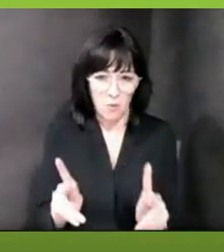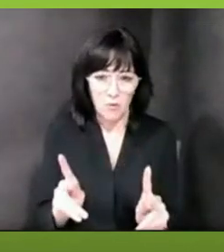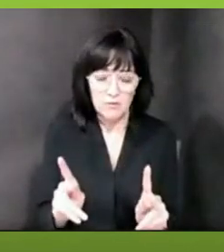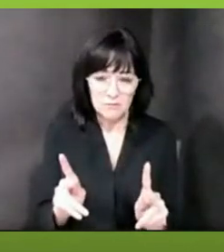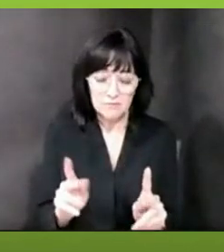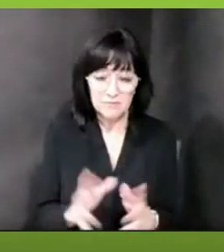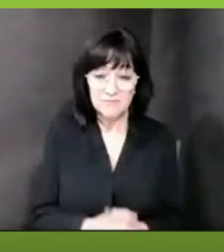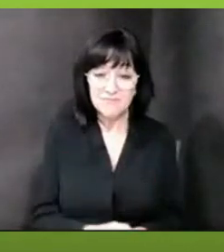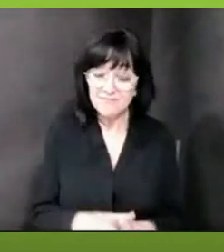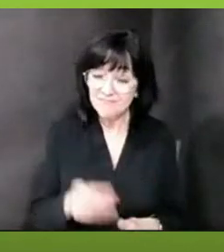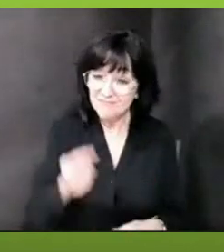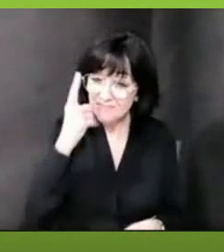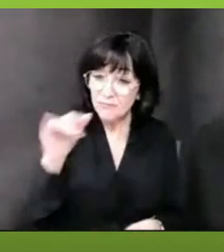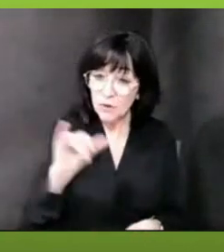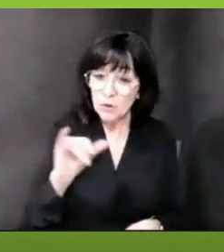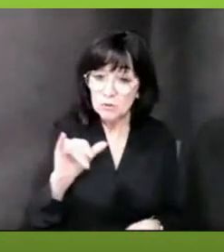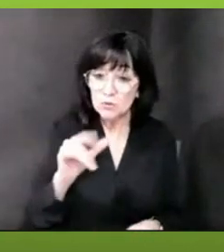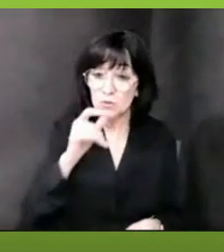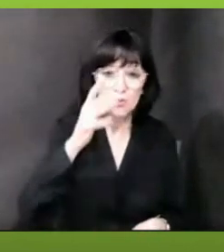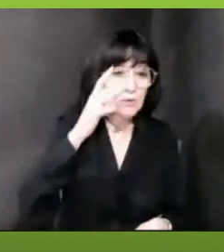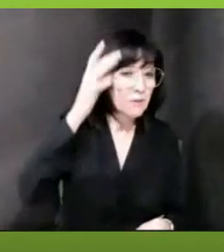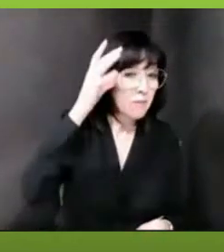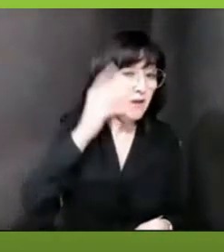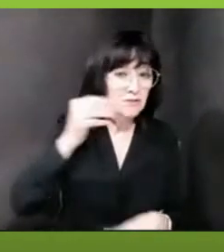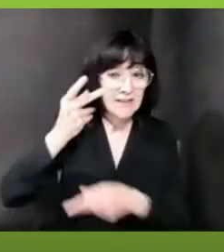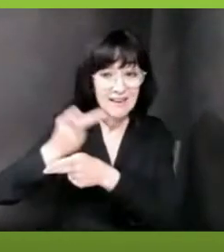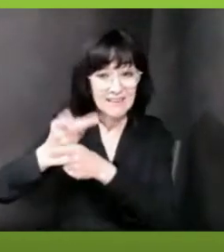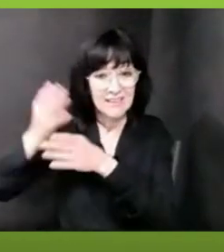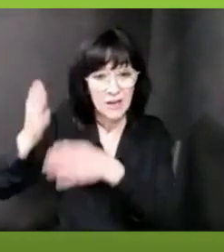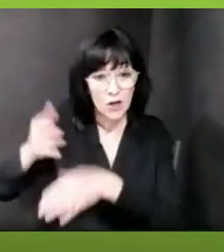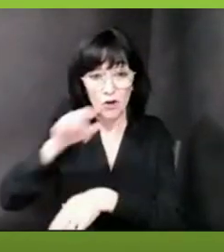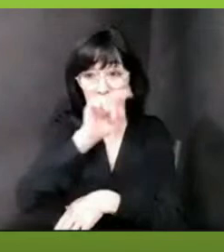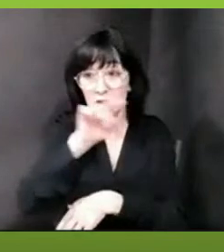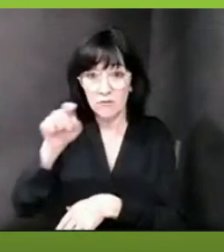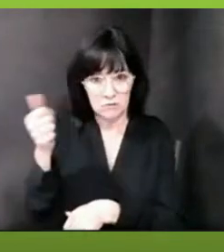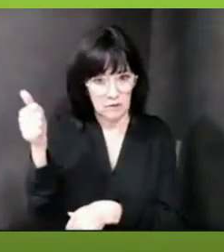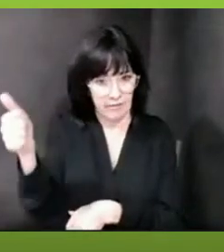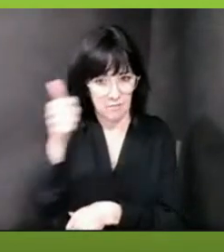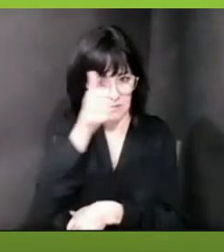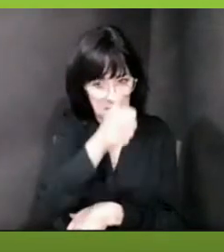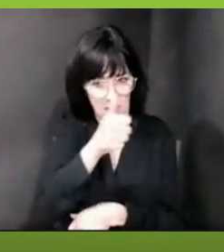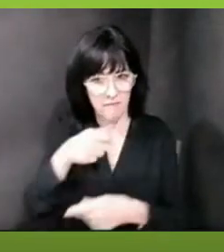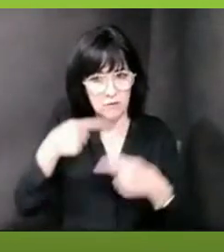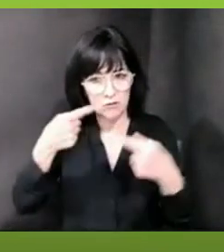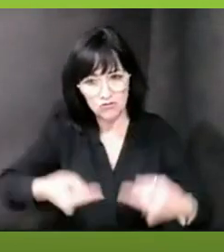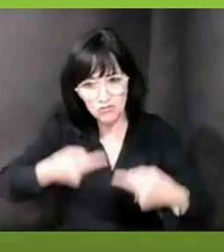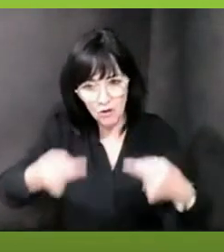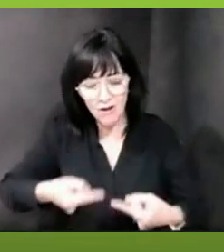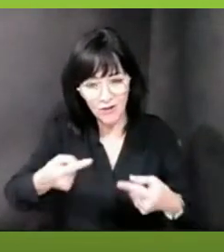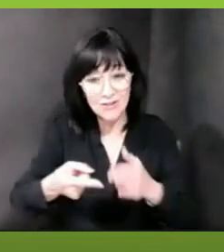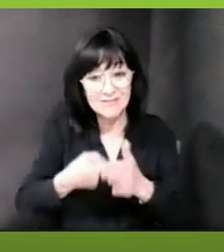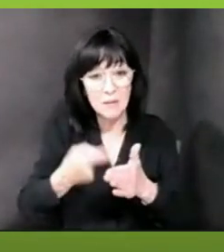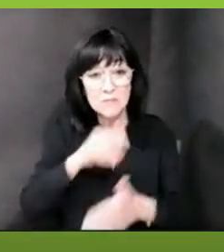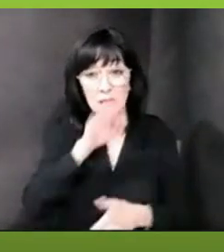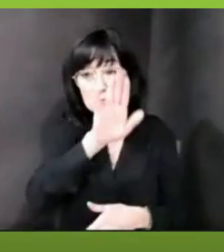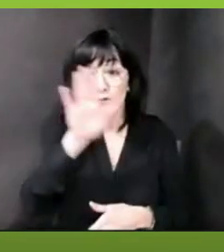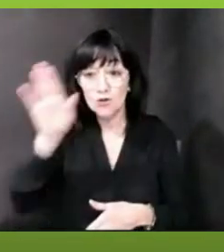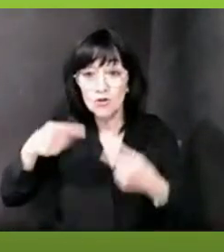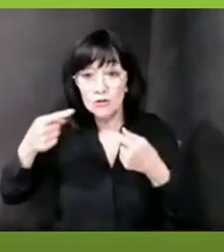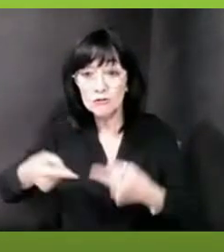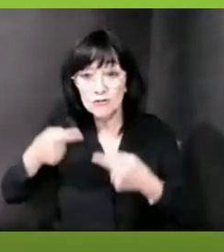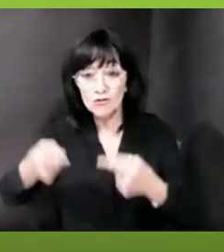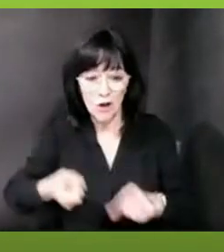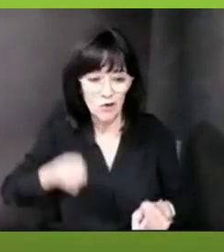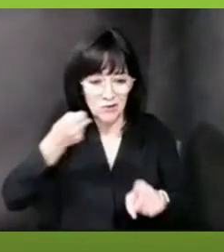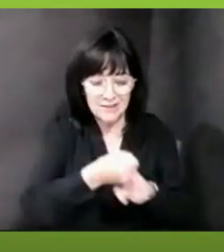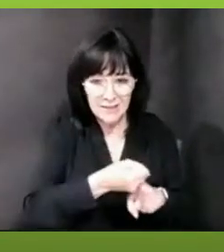of themselves. We're definitely seeing a lot of caregivers that are struggling, and sometimes those struggles are impacting their children. And sometimes